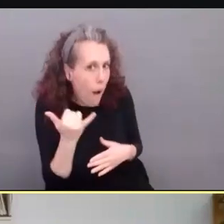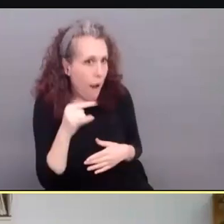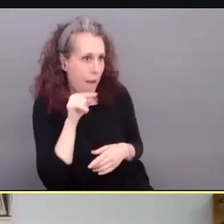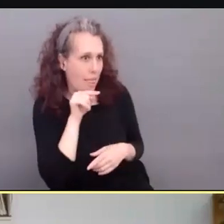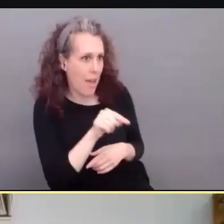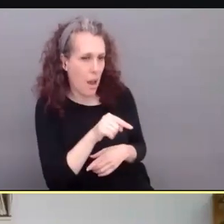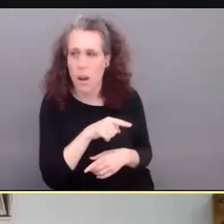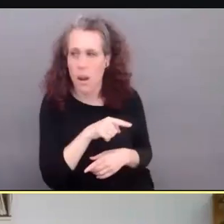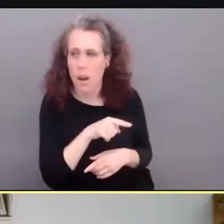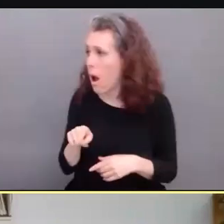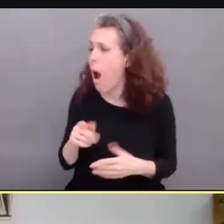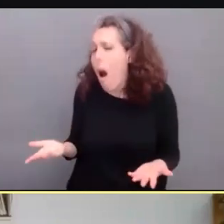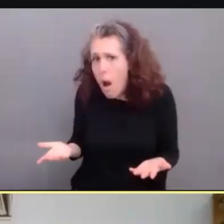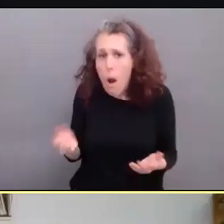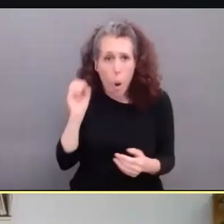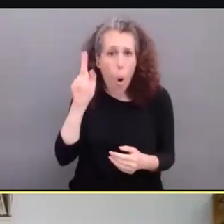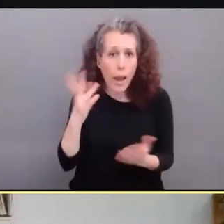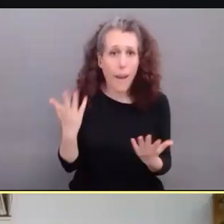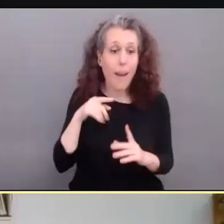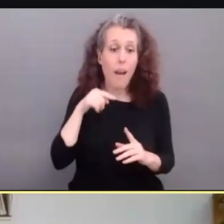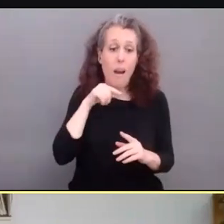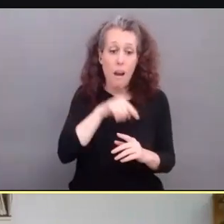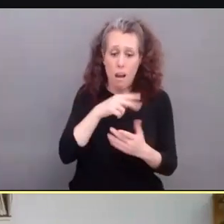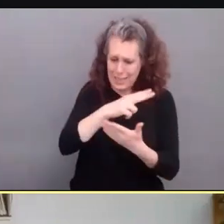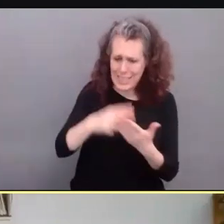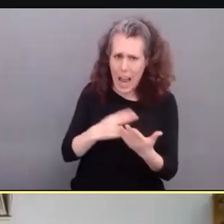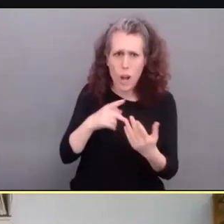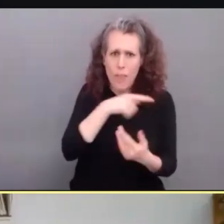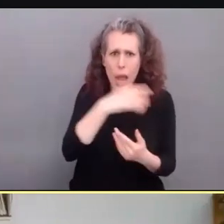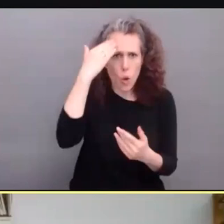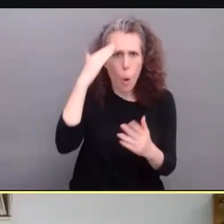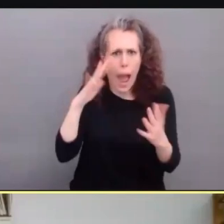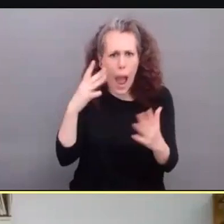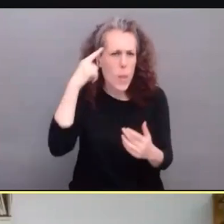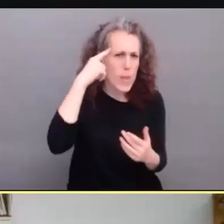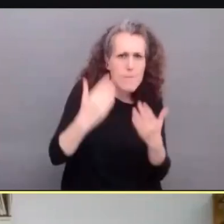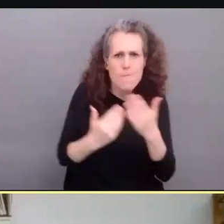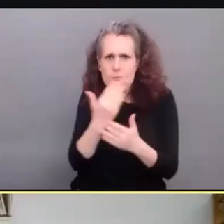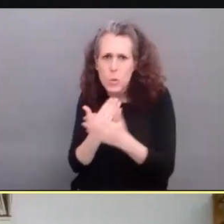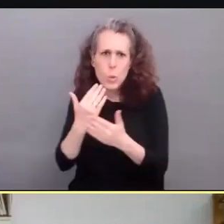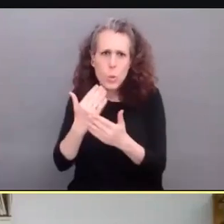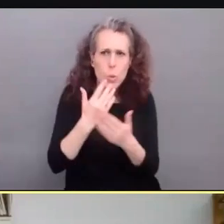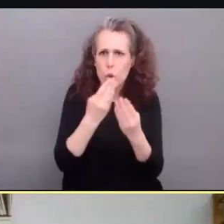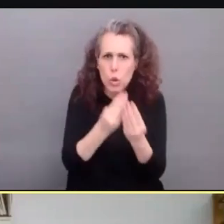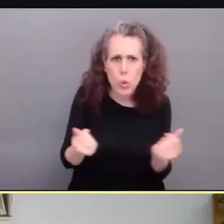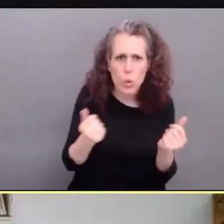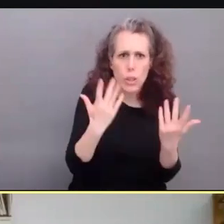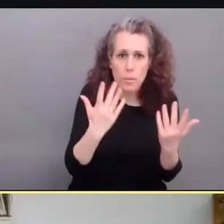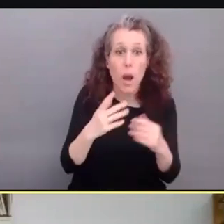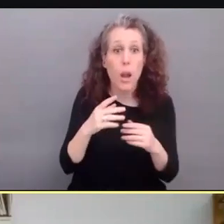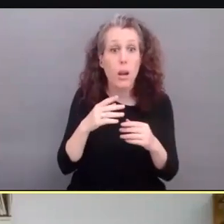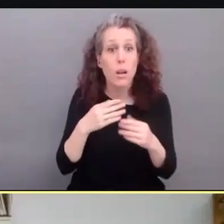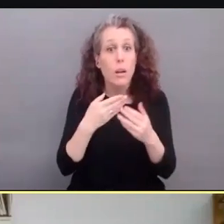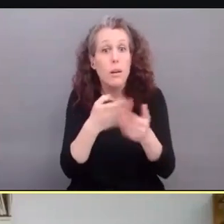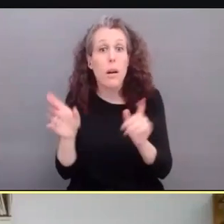will do it. They are by their training designers, and they will find solutions, and maybe not solutions that everybody will find naturally in a